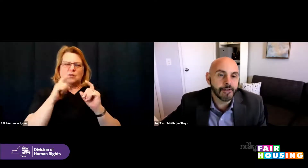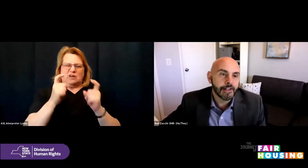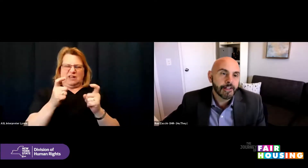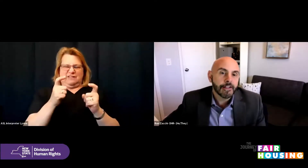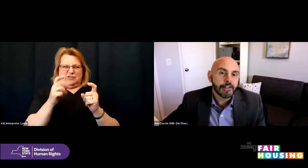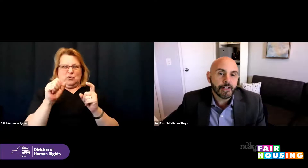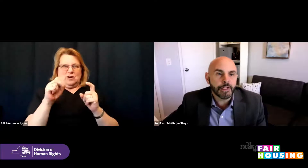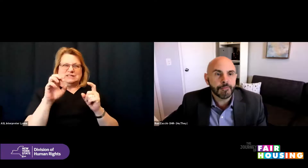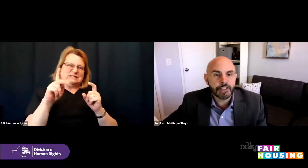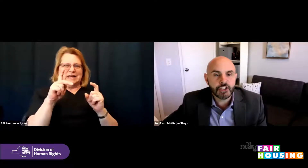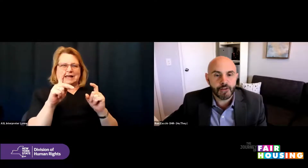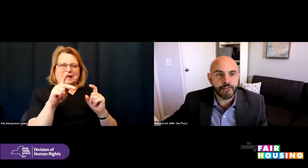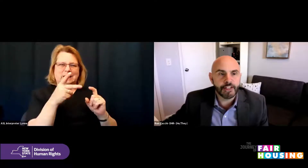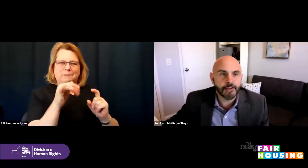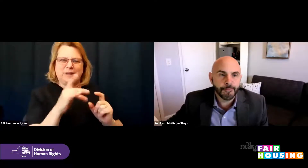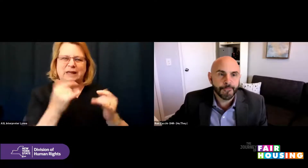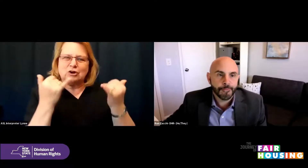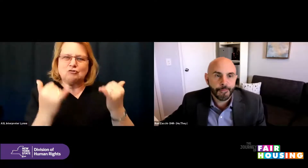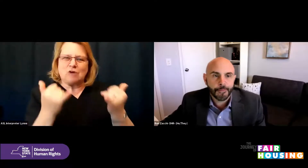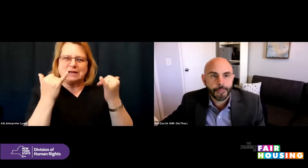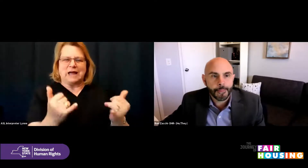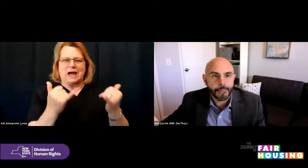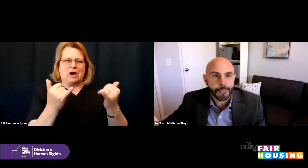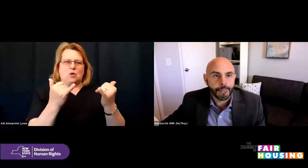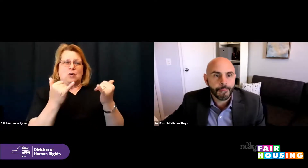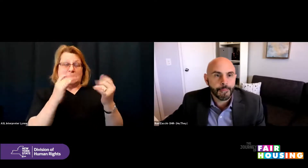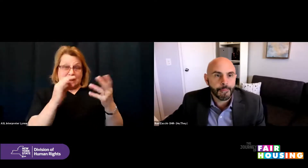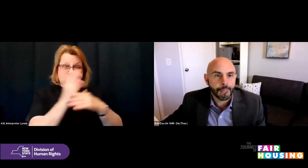right now. Can we please share that video?